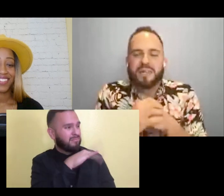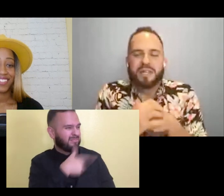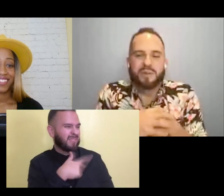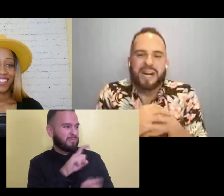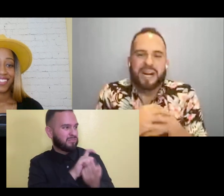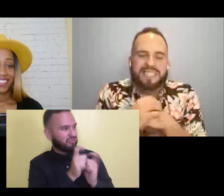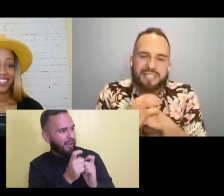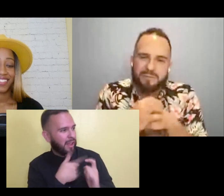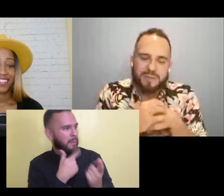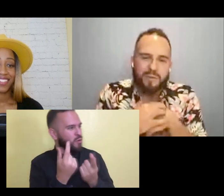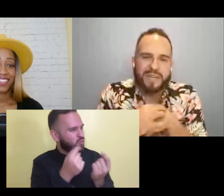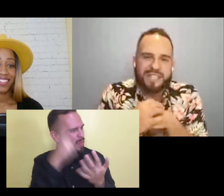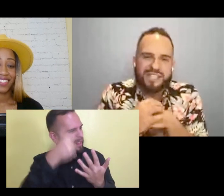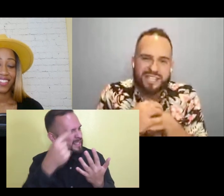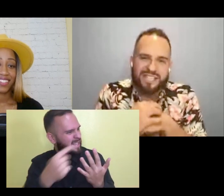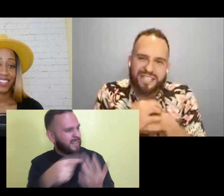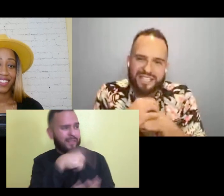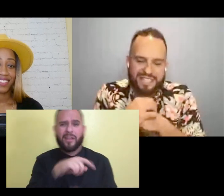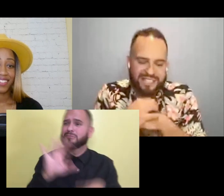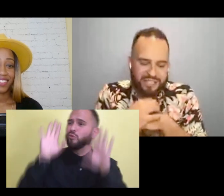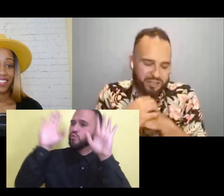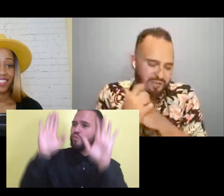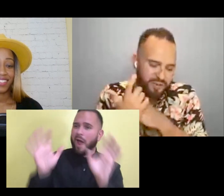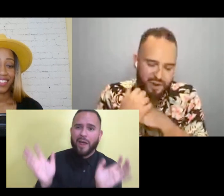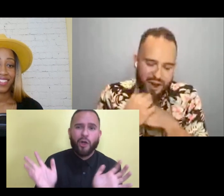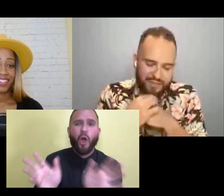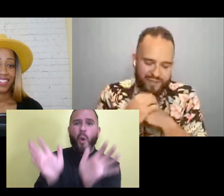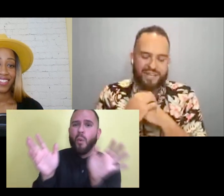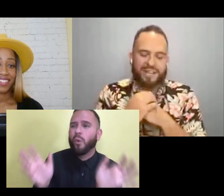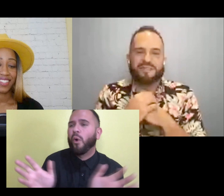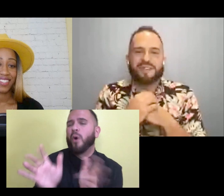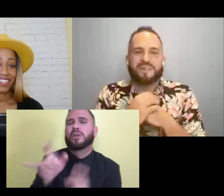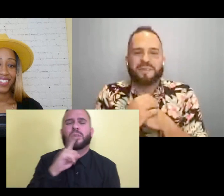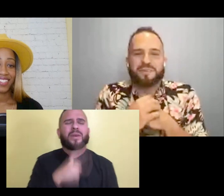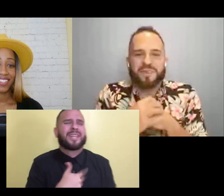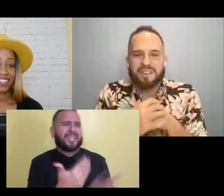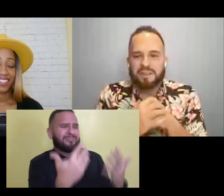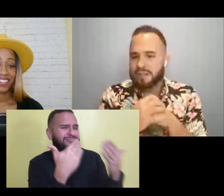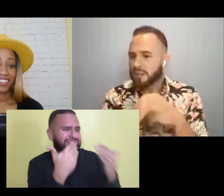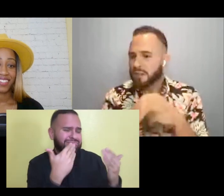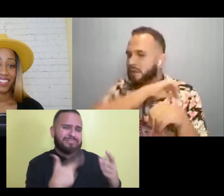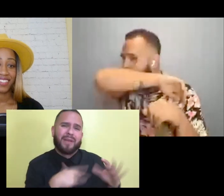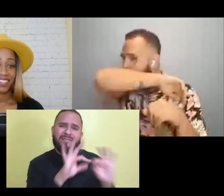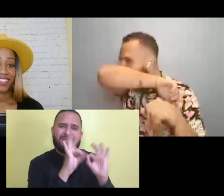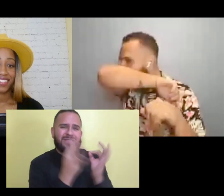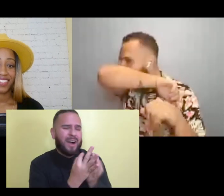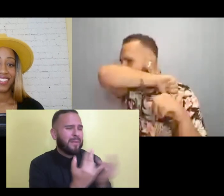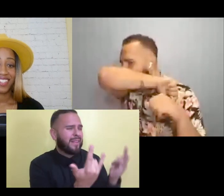I really do. I thank them so much, just for all their love.